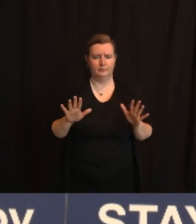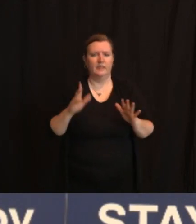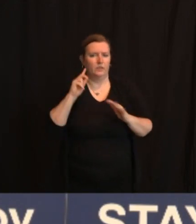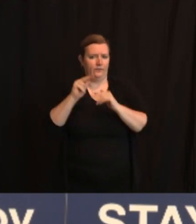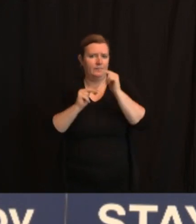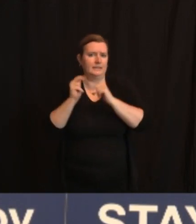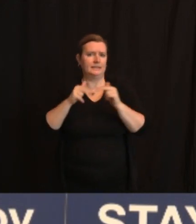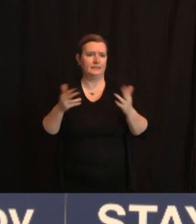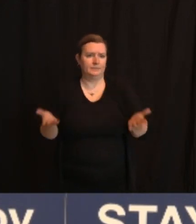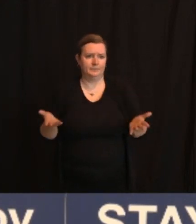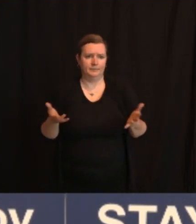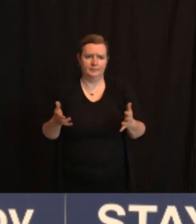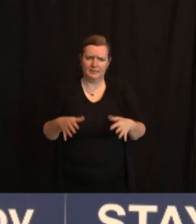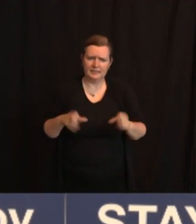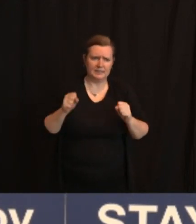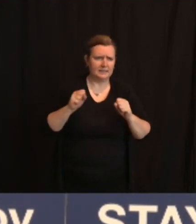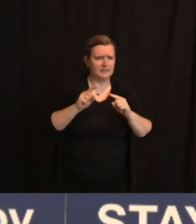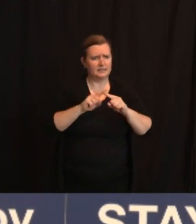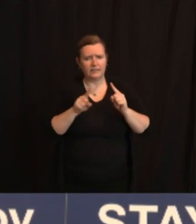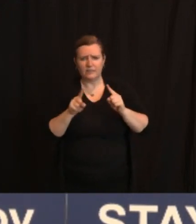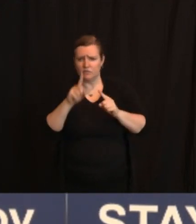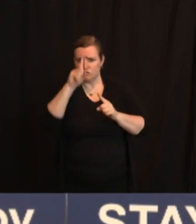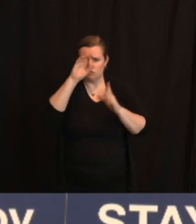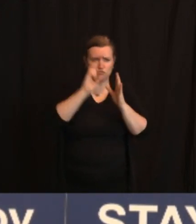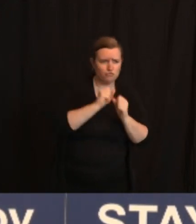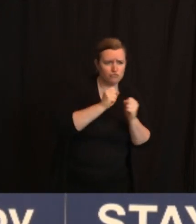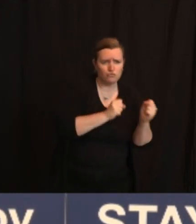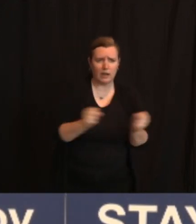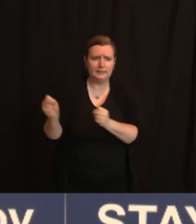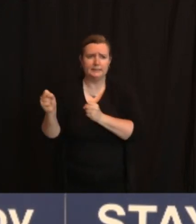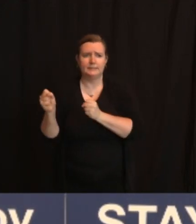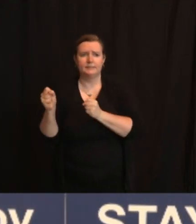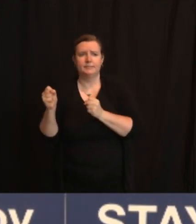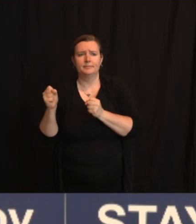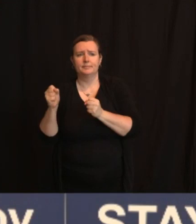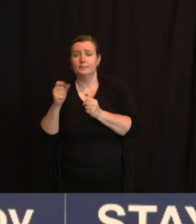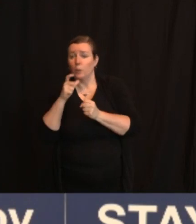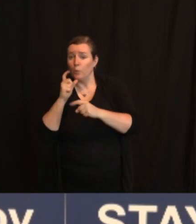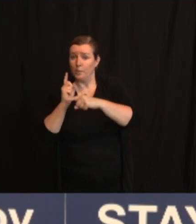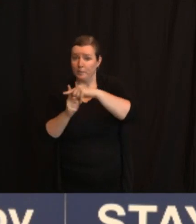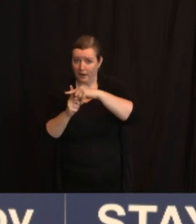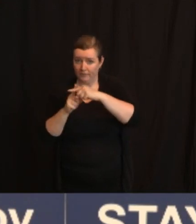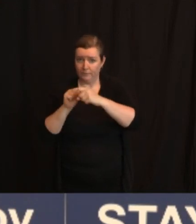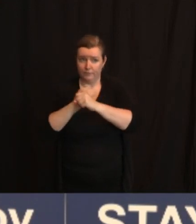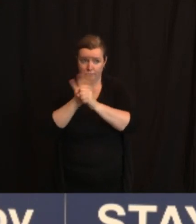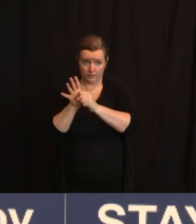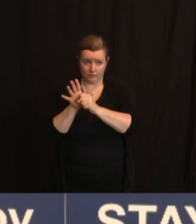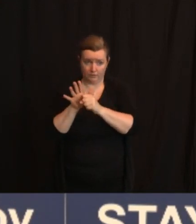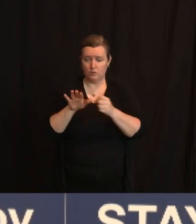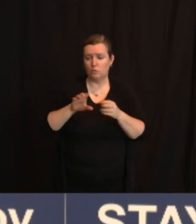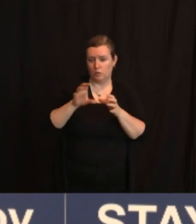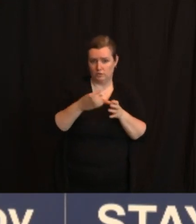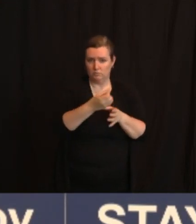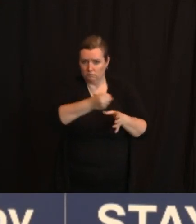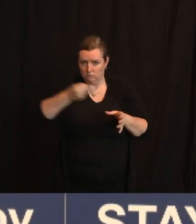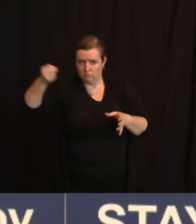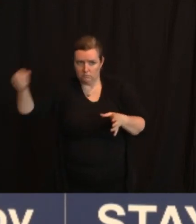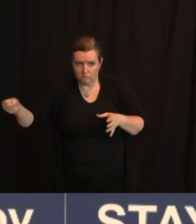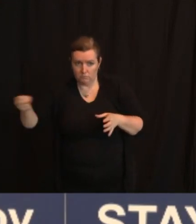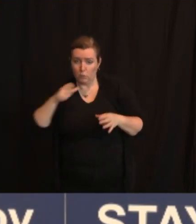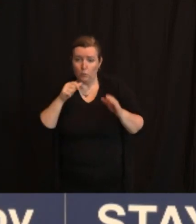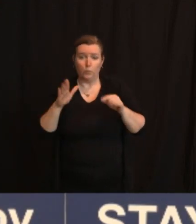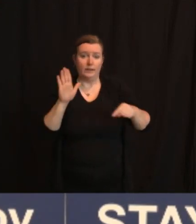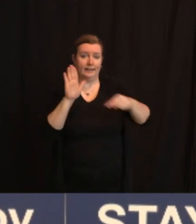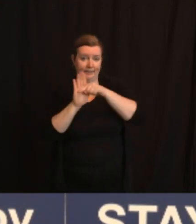strategy to retest patients and residents and staff who are currently found to be negative,